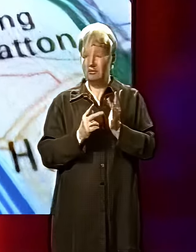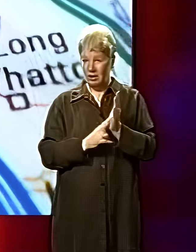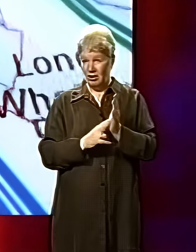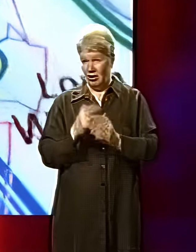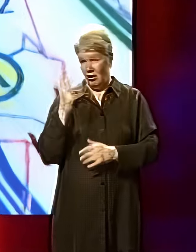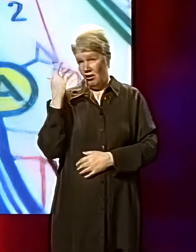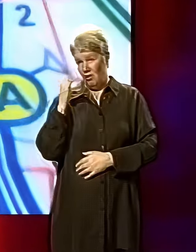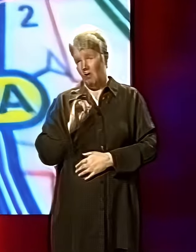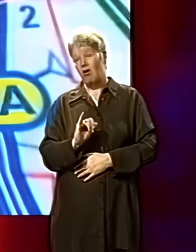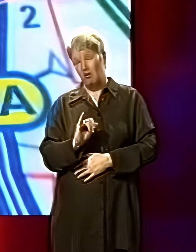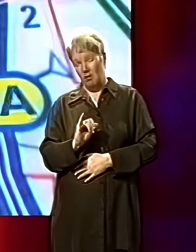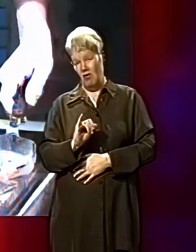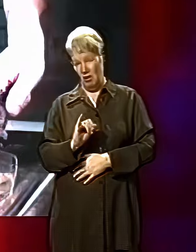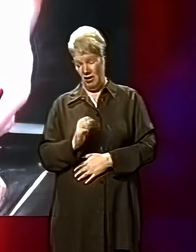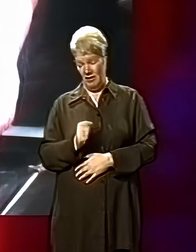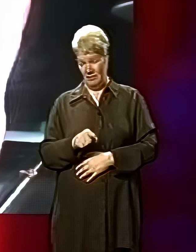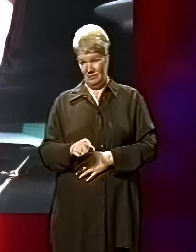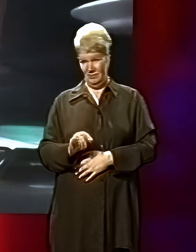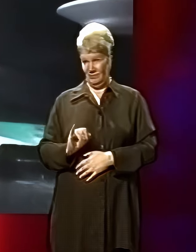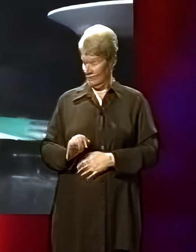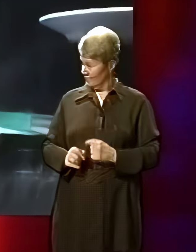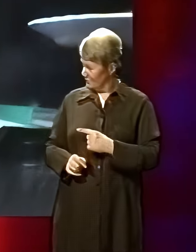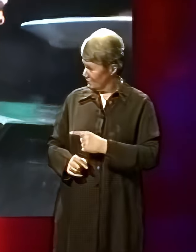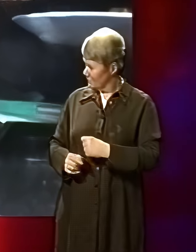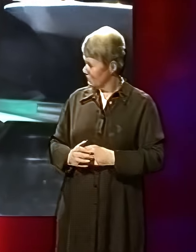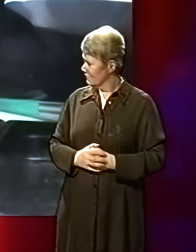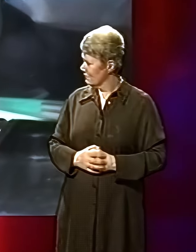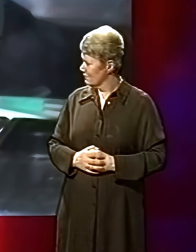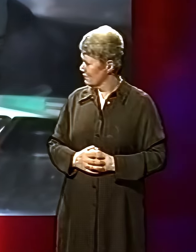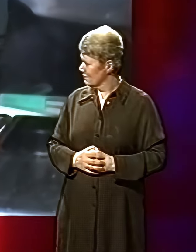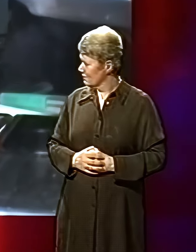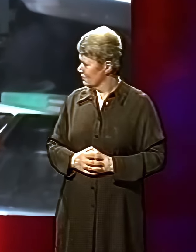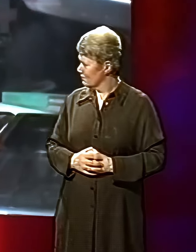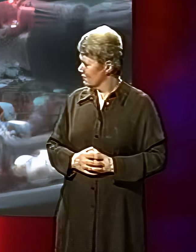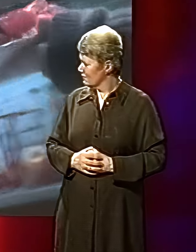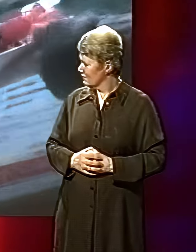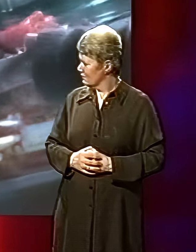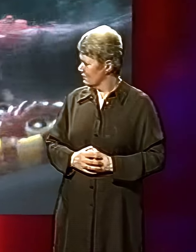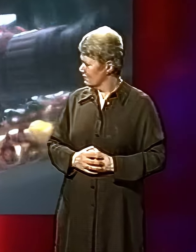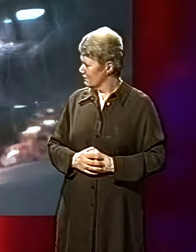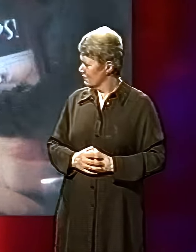first encounter with a plate of Moto chicken and roasted vegetables.